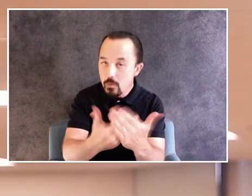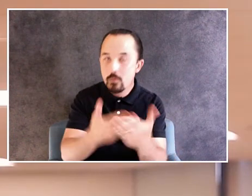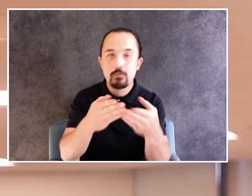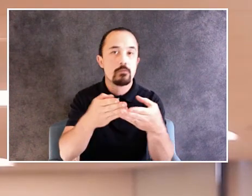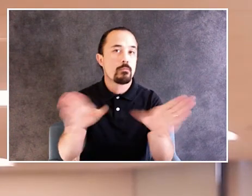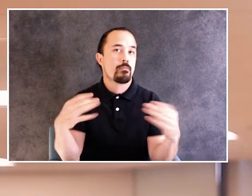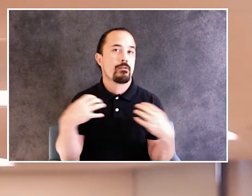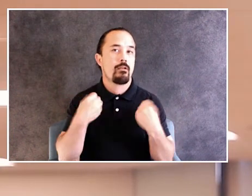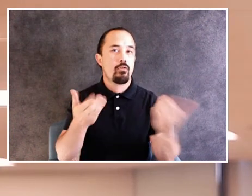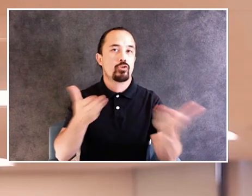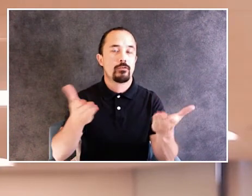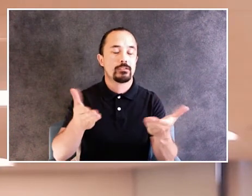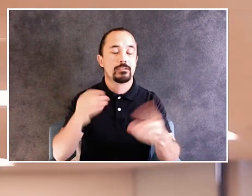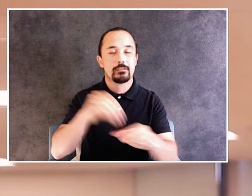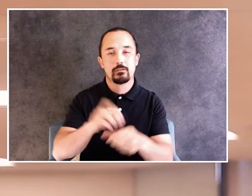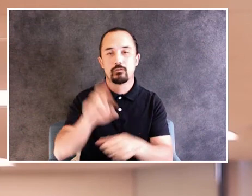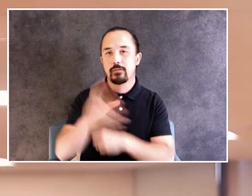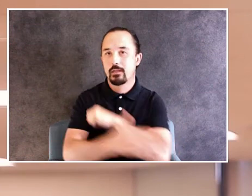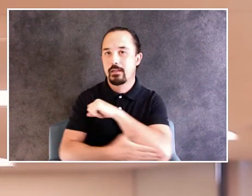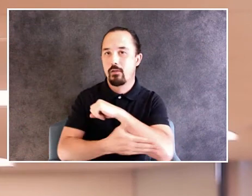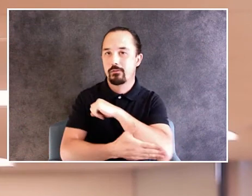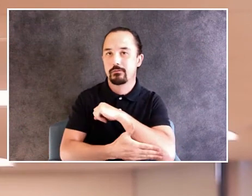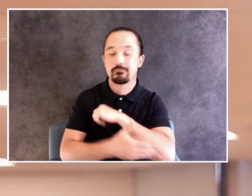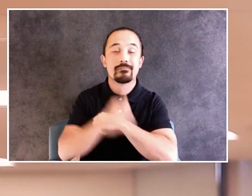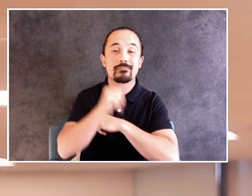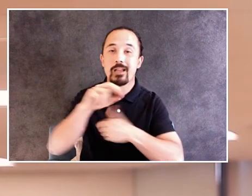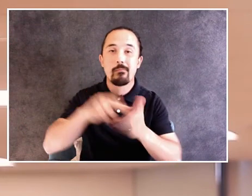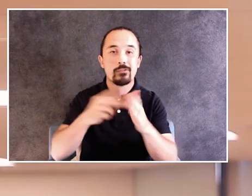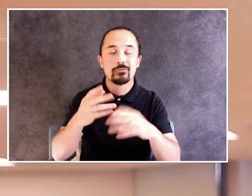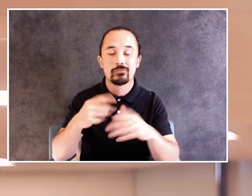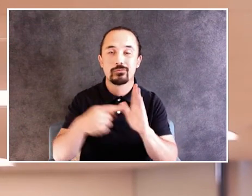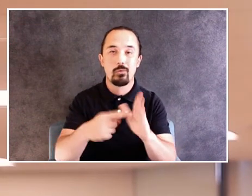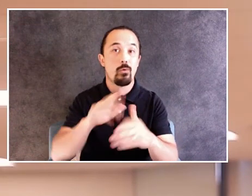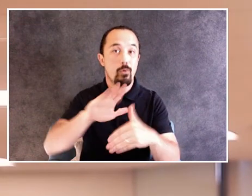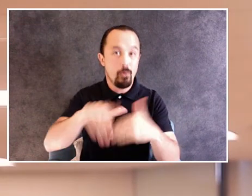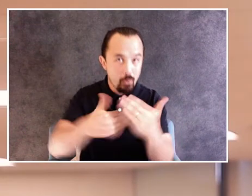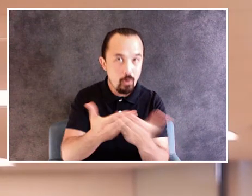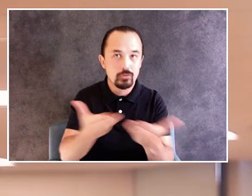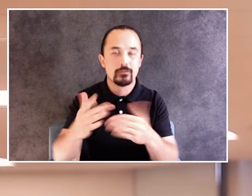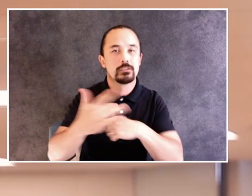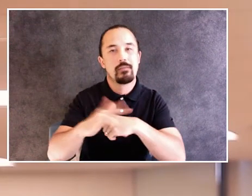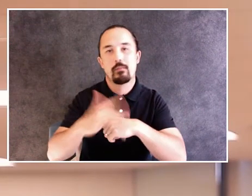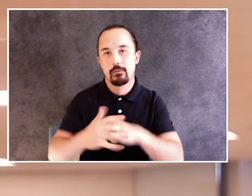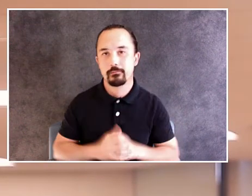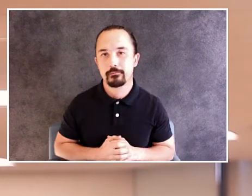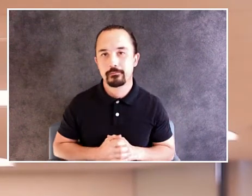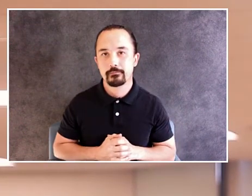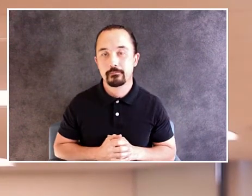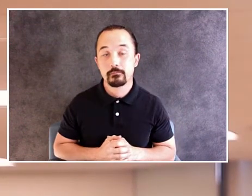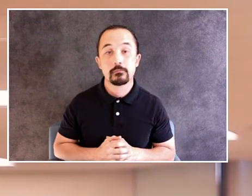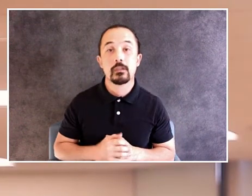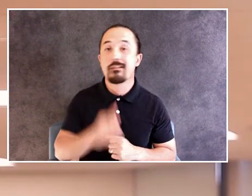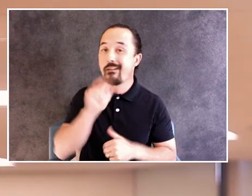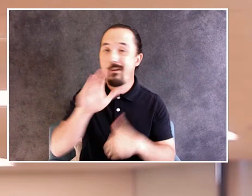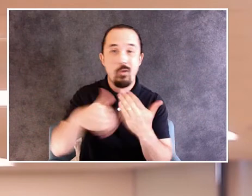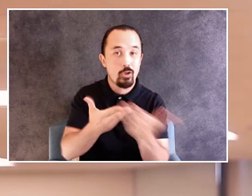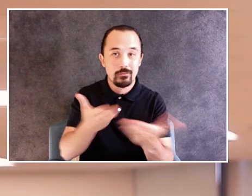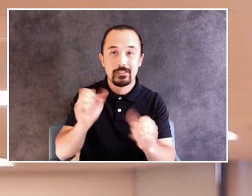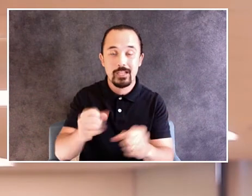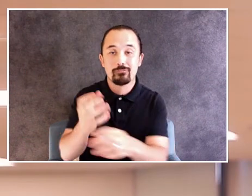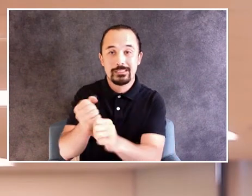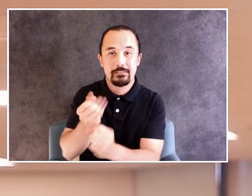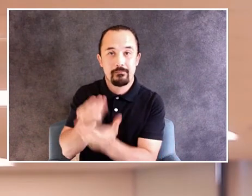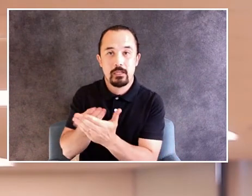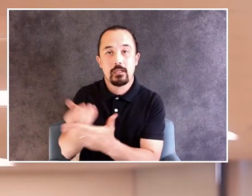behavioral health services in Riverside County, and it is not meant to function as a guide to all services available. Not all services can be funded under